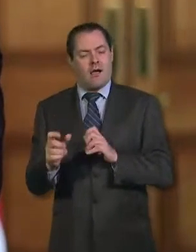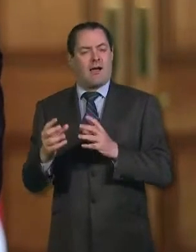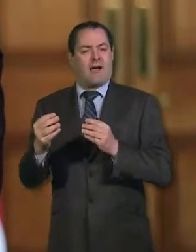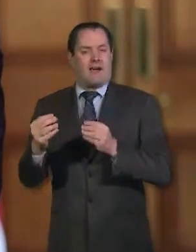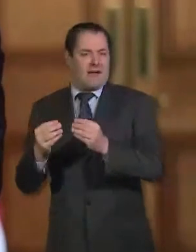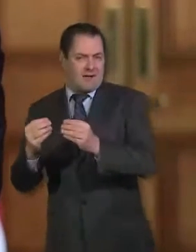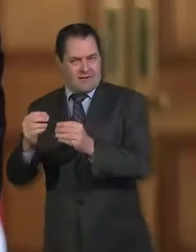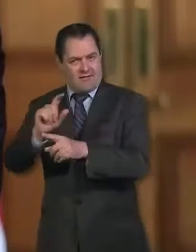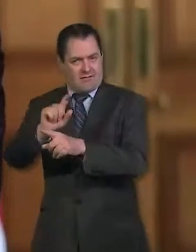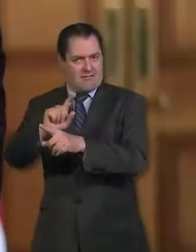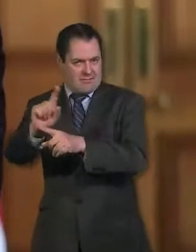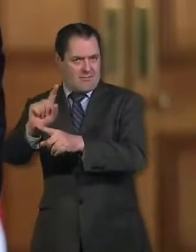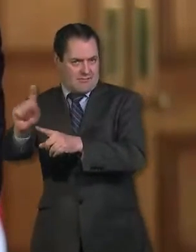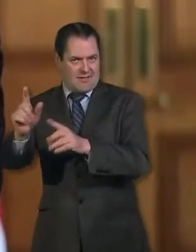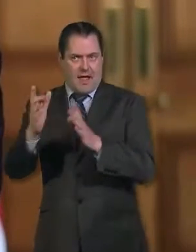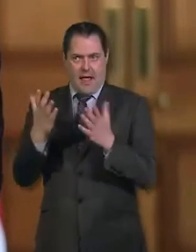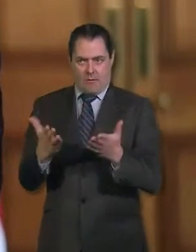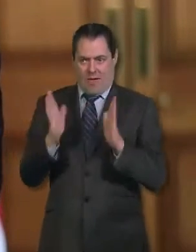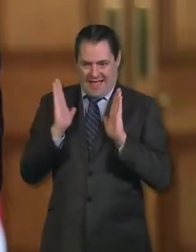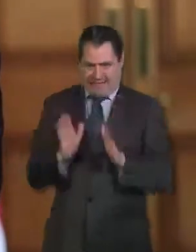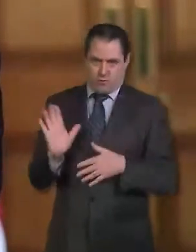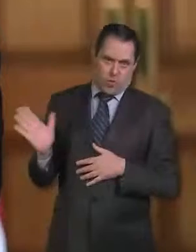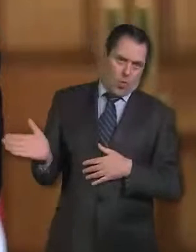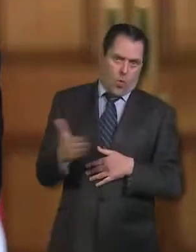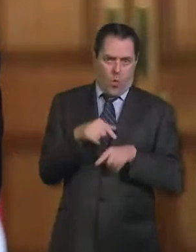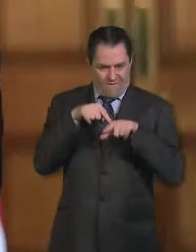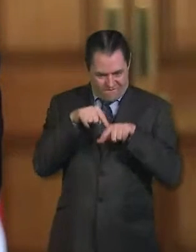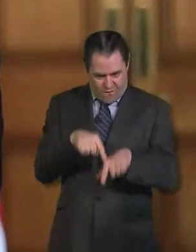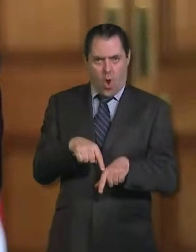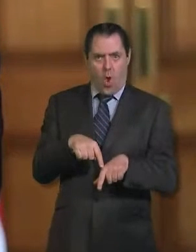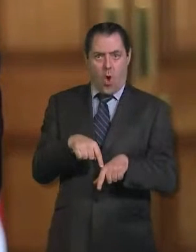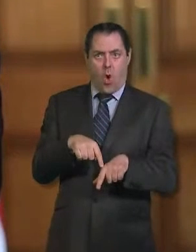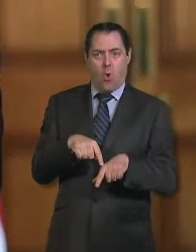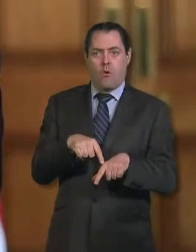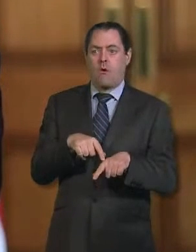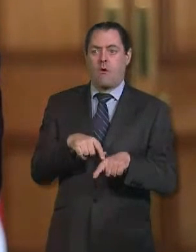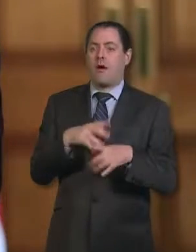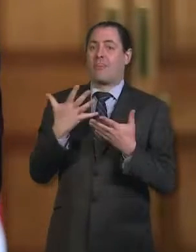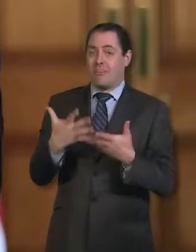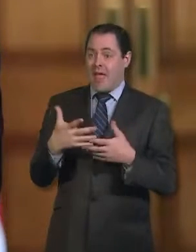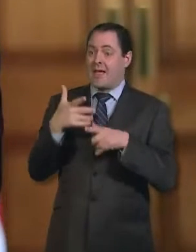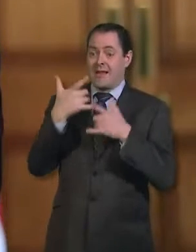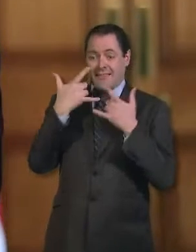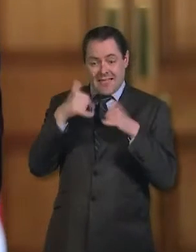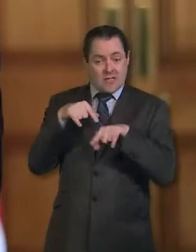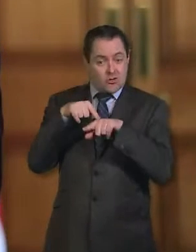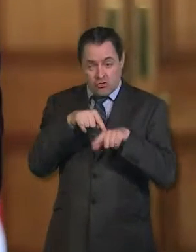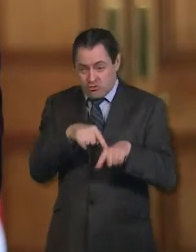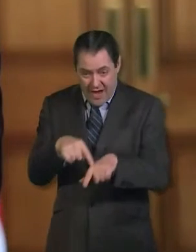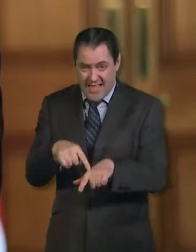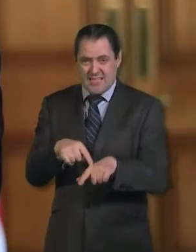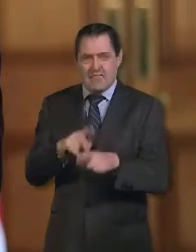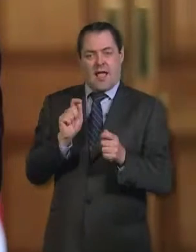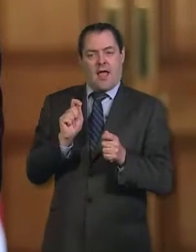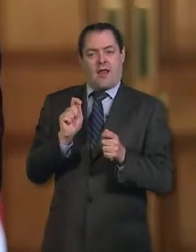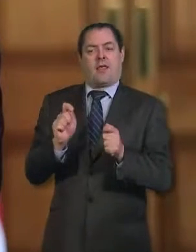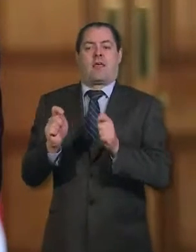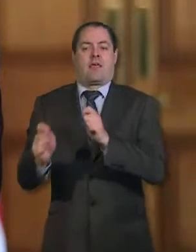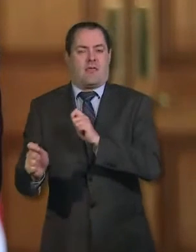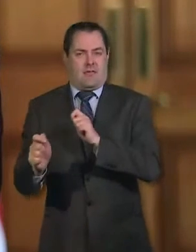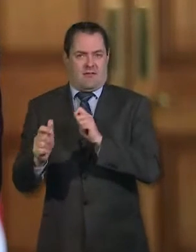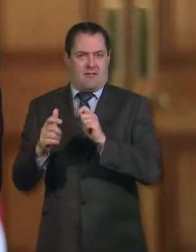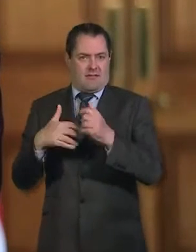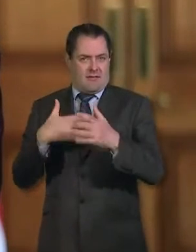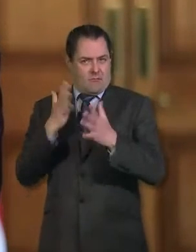measures until we have the NHS test and trace system up and running and in place. So it is